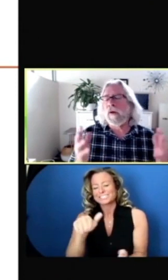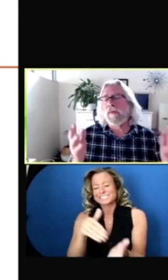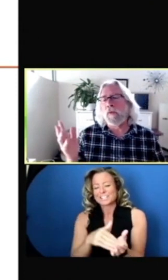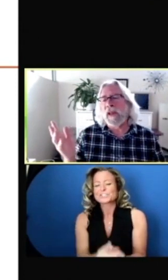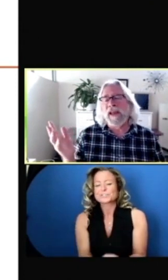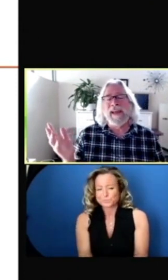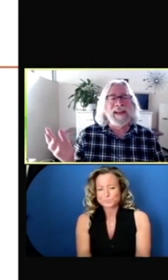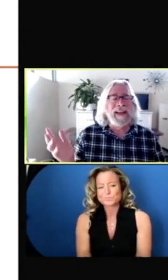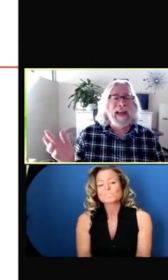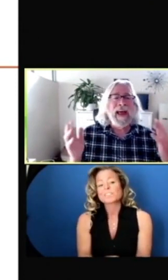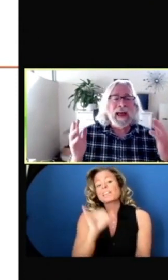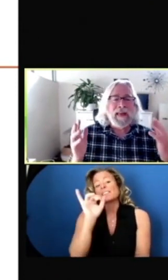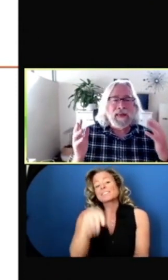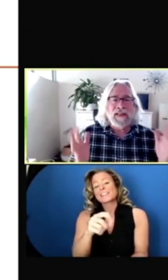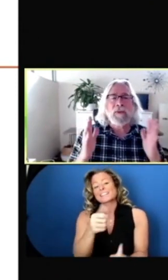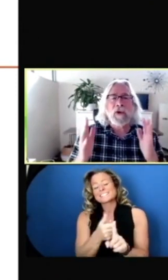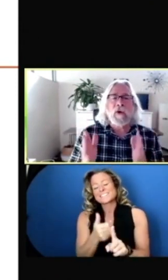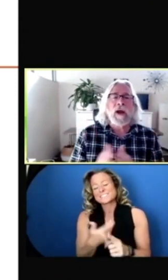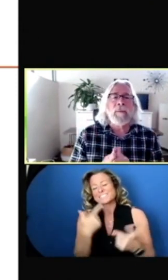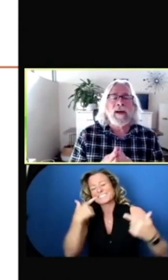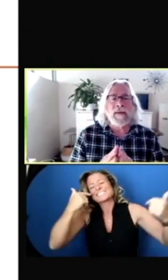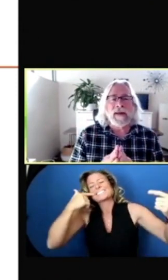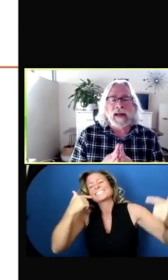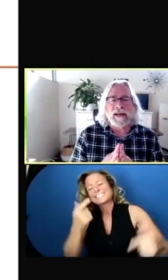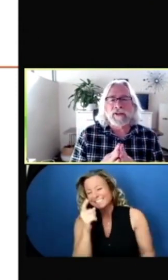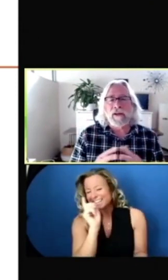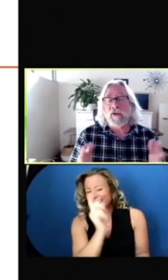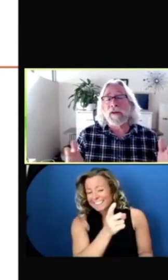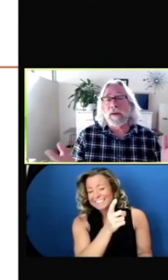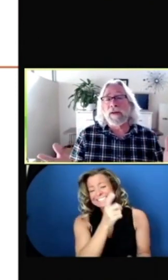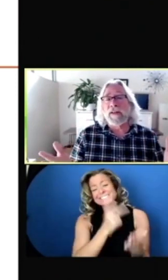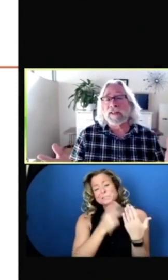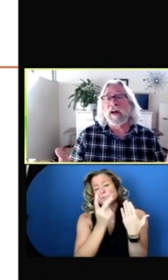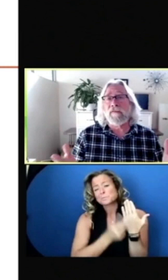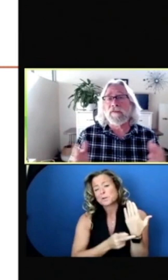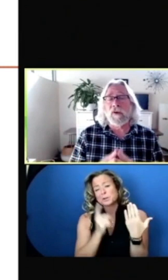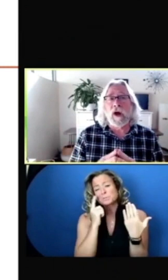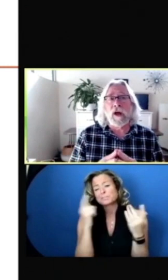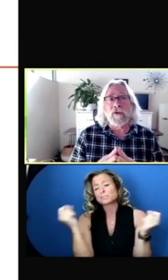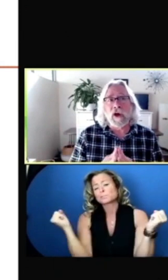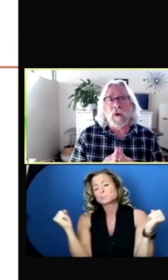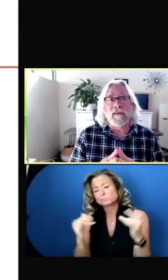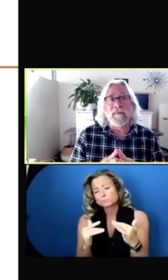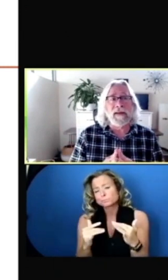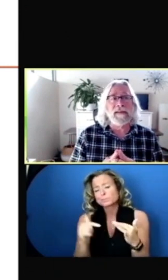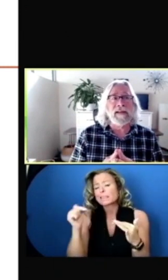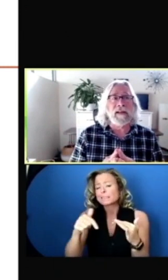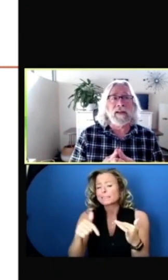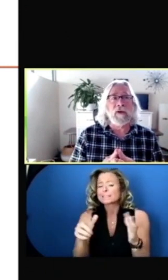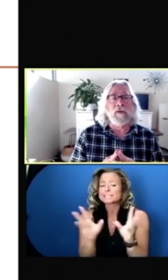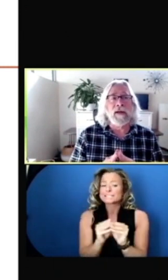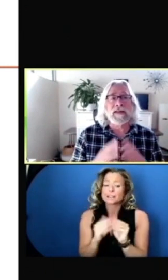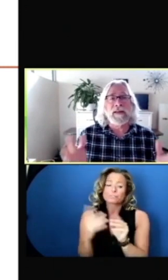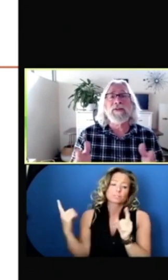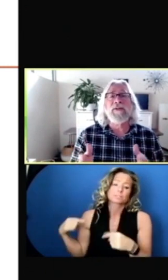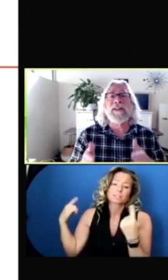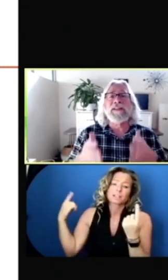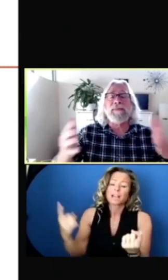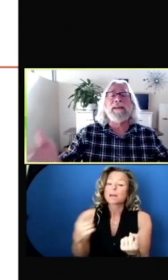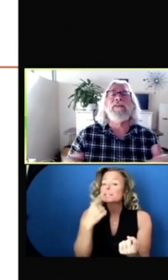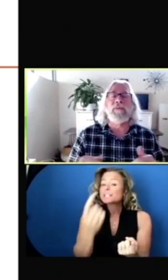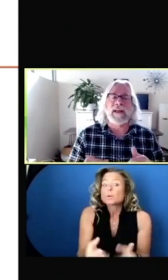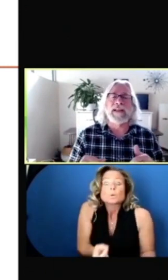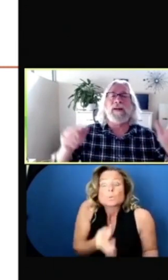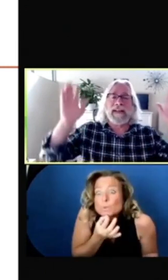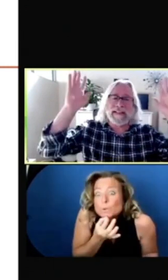This is one that this program, I've been actually, if you've been coming to this conference for a while, you know I've been telling you, it's coming soon, it's